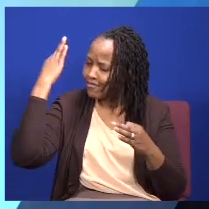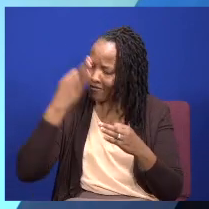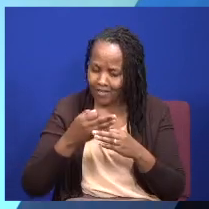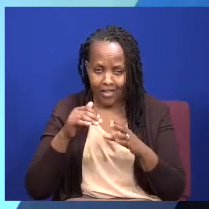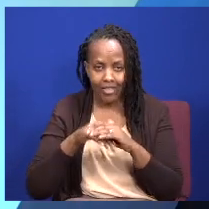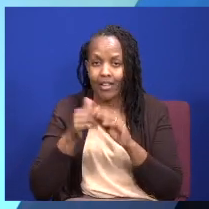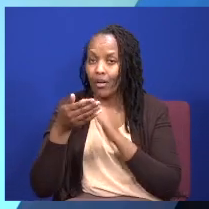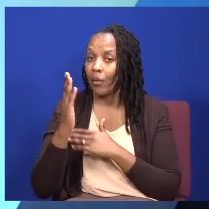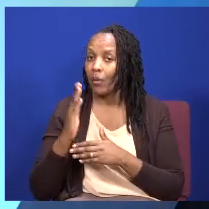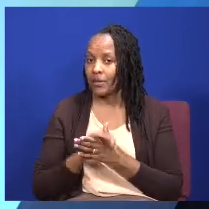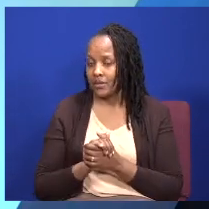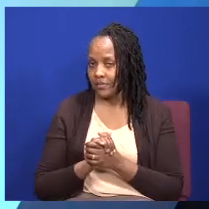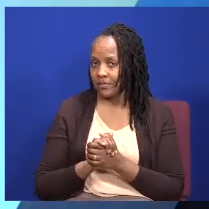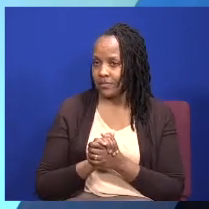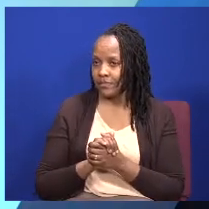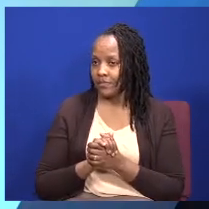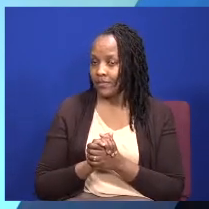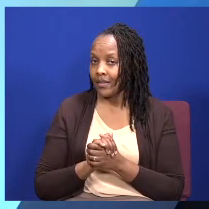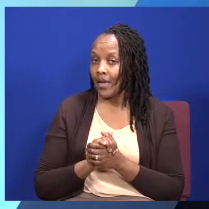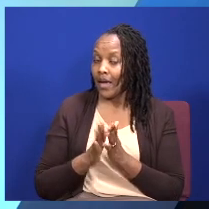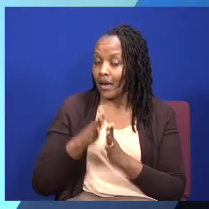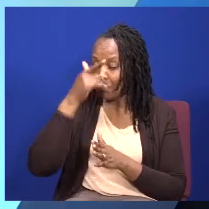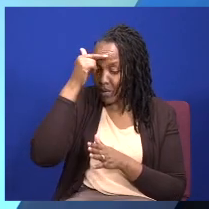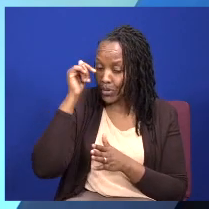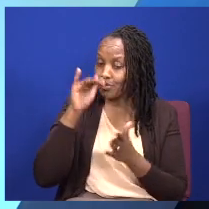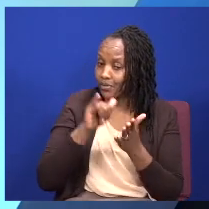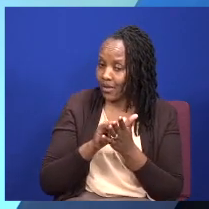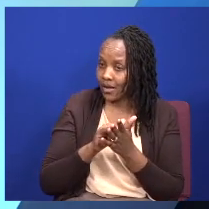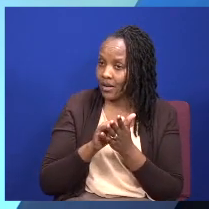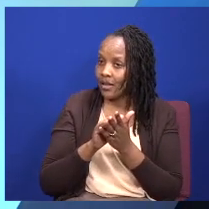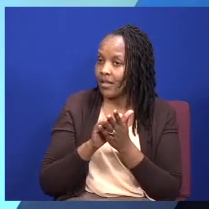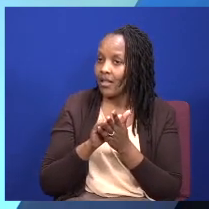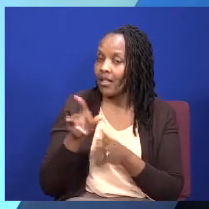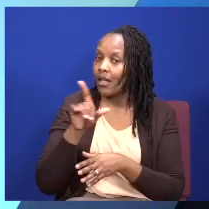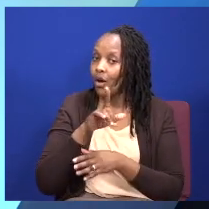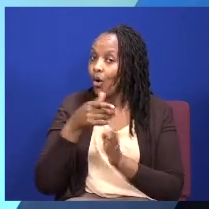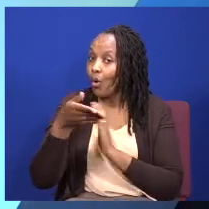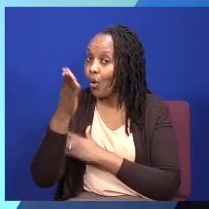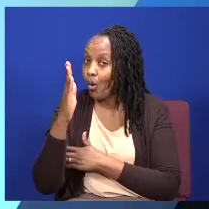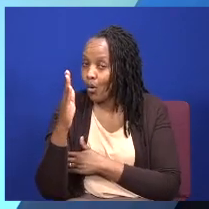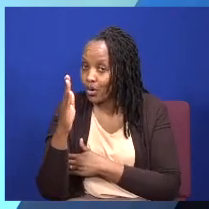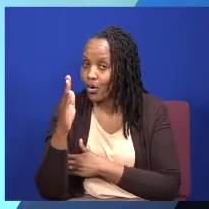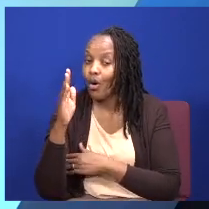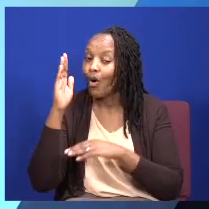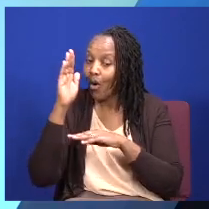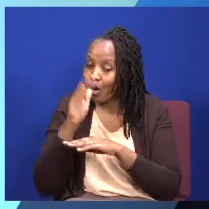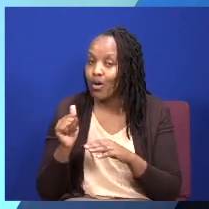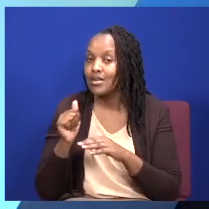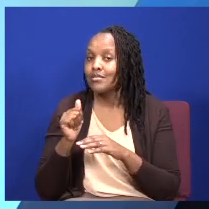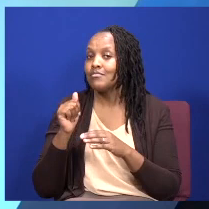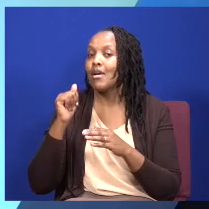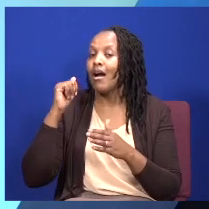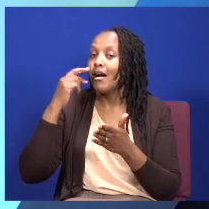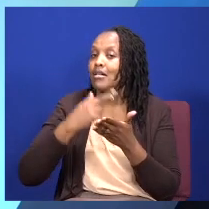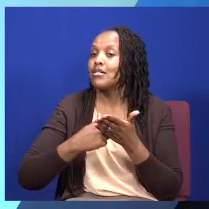God because he believed in God. And because of that, God credited to him as righteousness. So